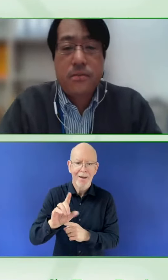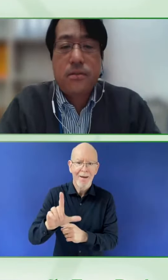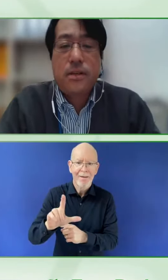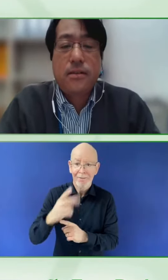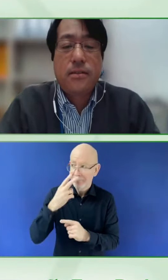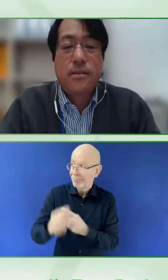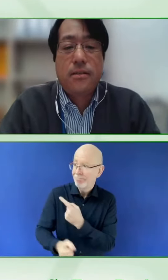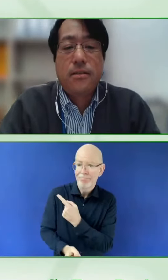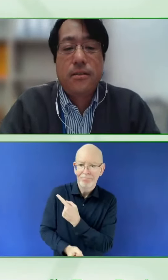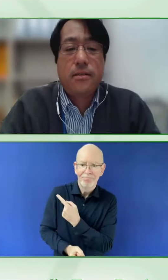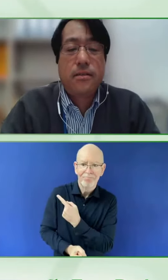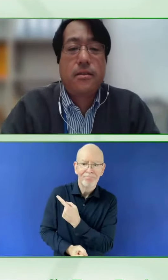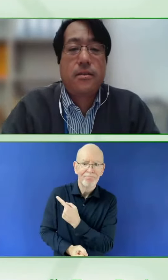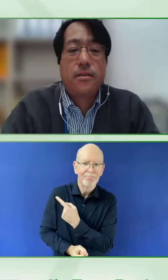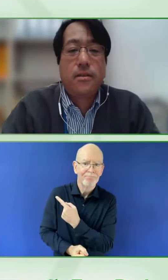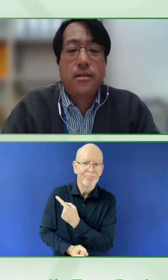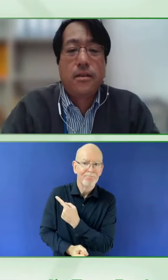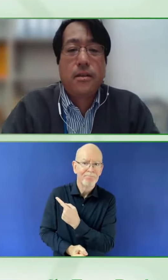next slide.